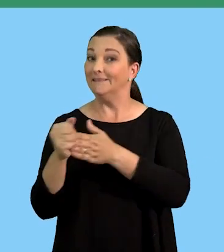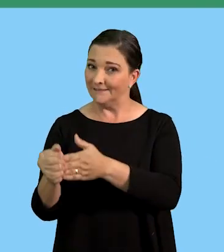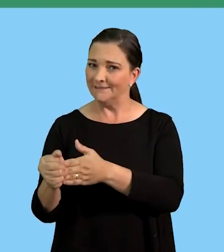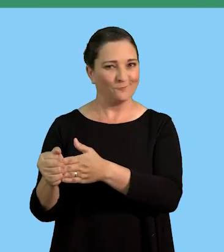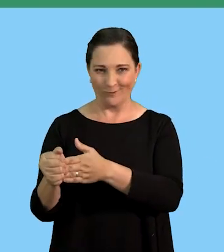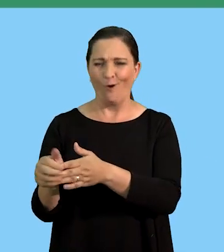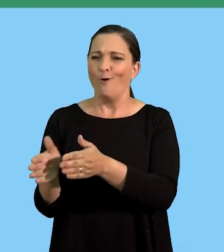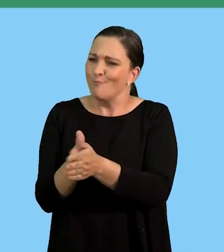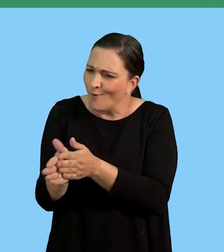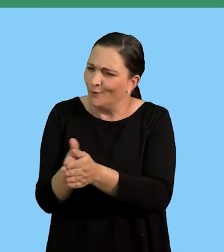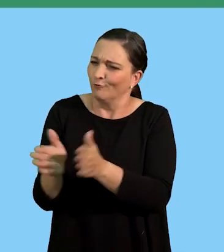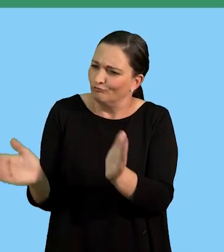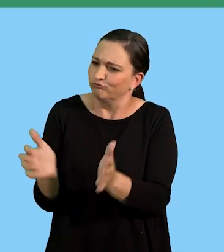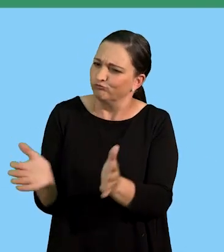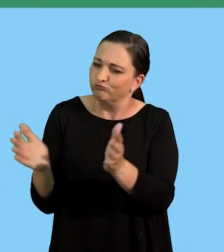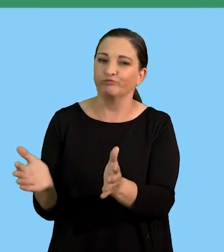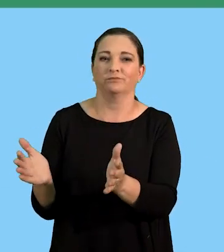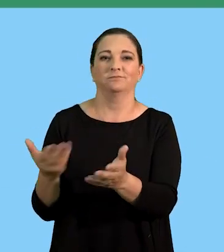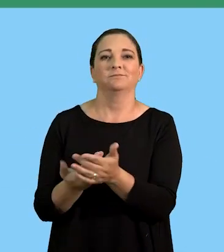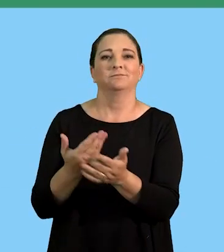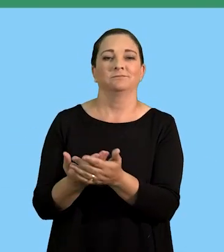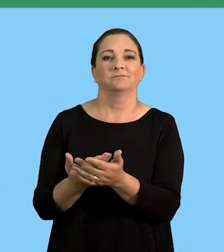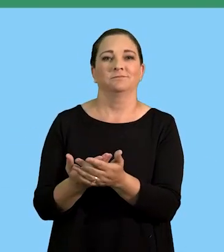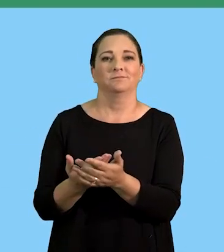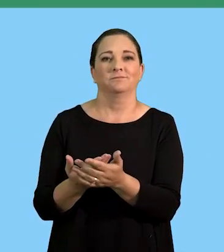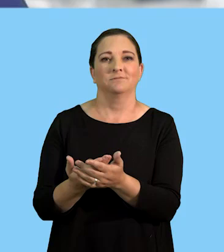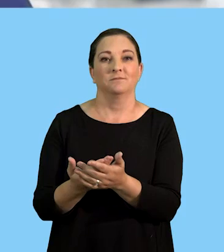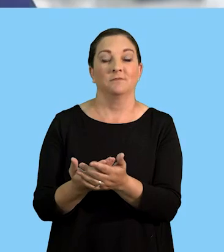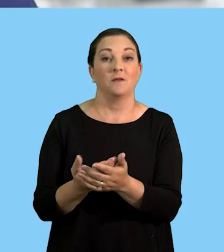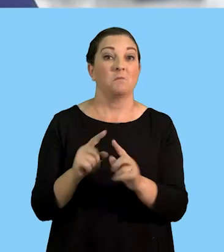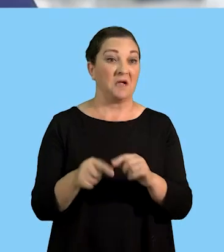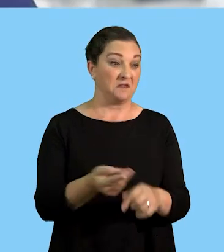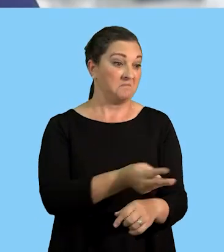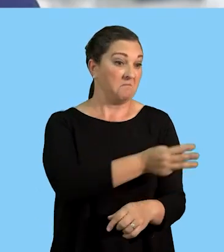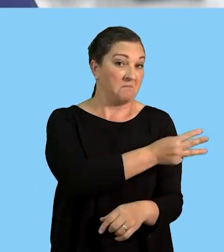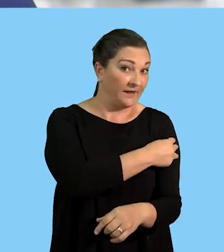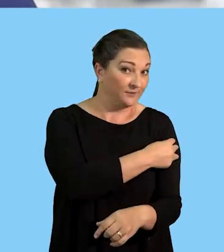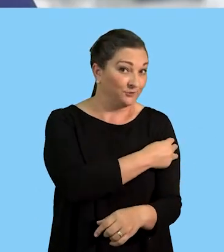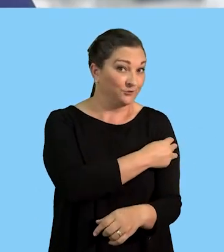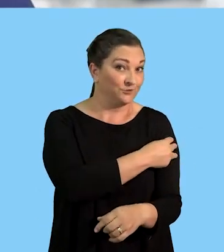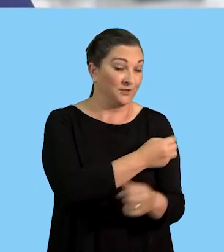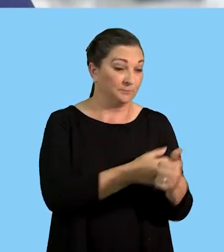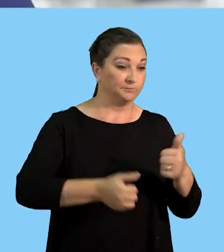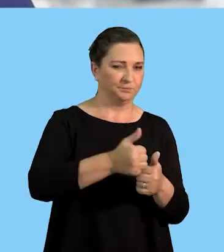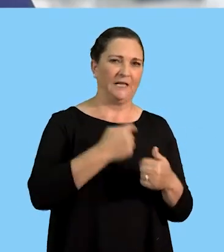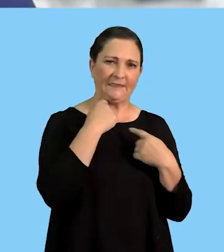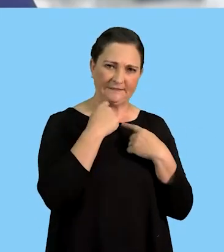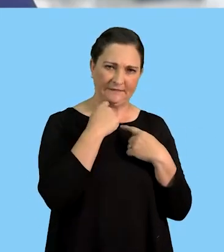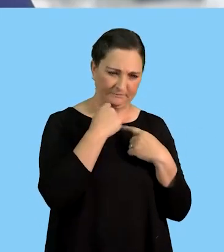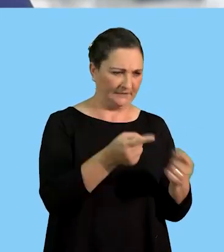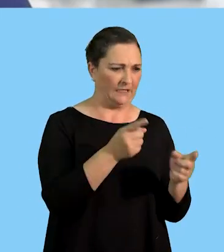whereas a leader would be motivational in their approach, meaning they would motivate, while the managers or management would